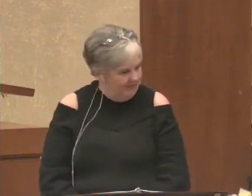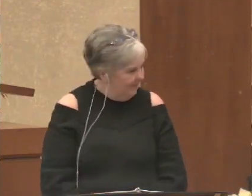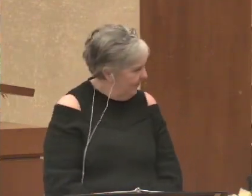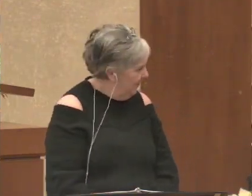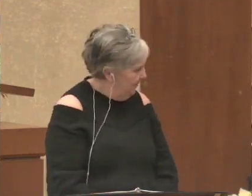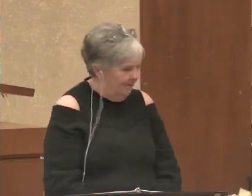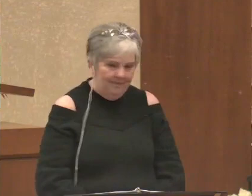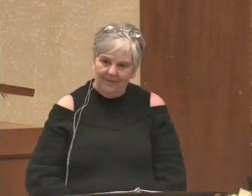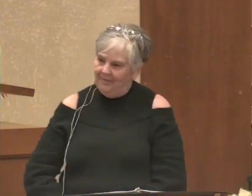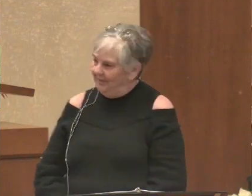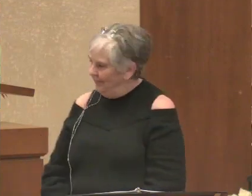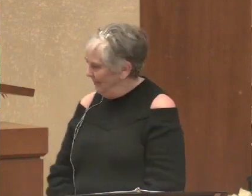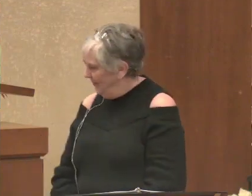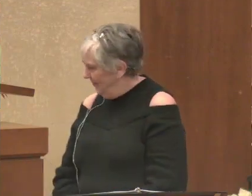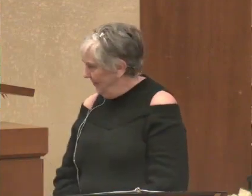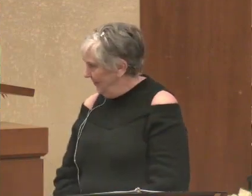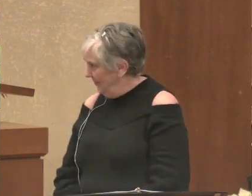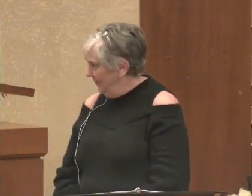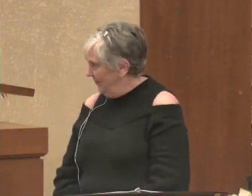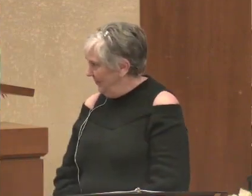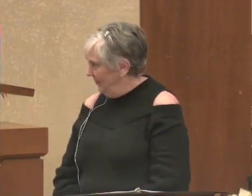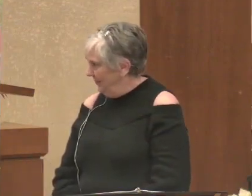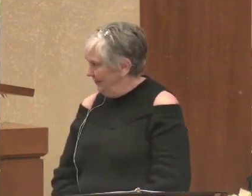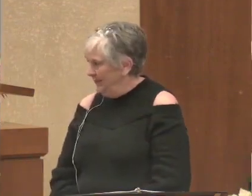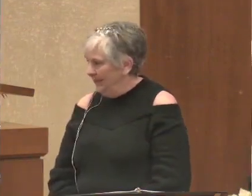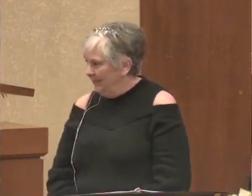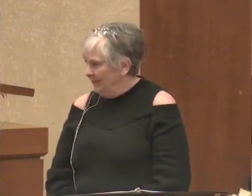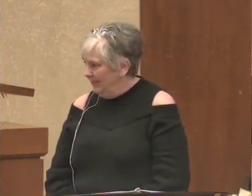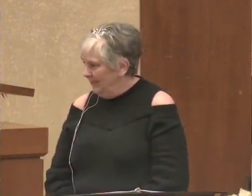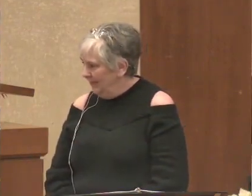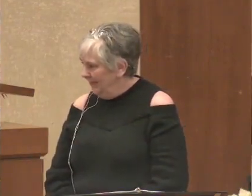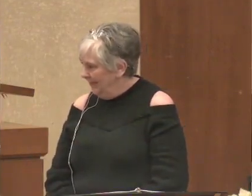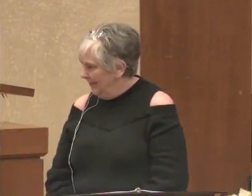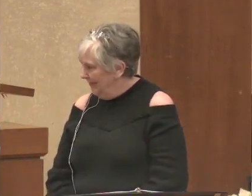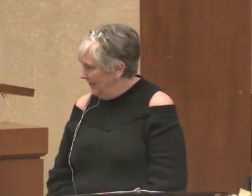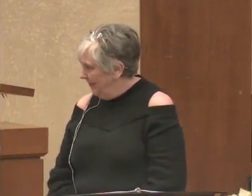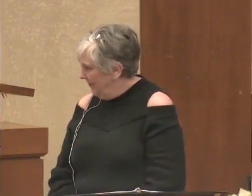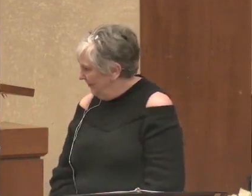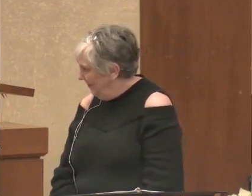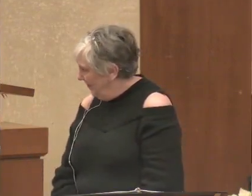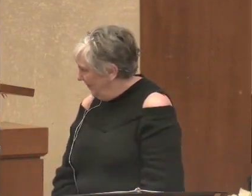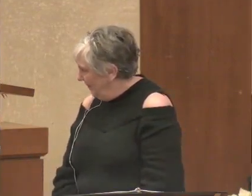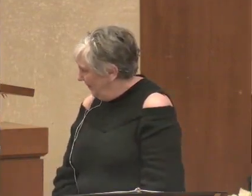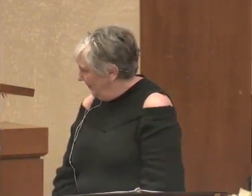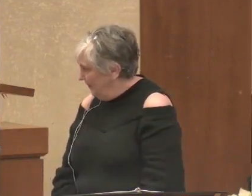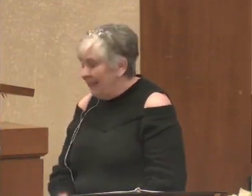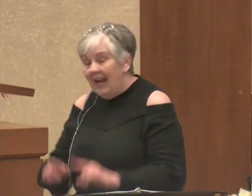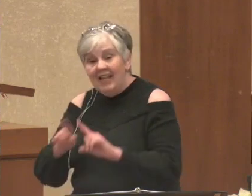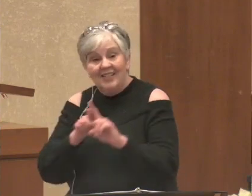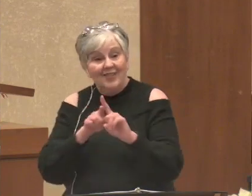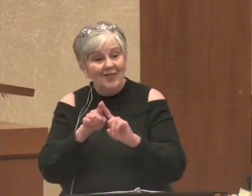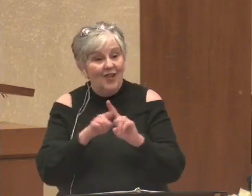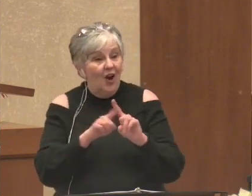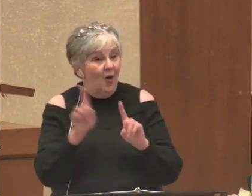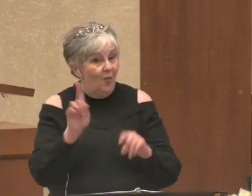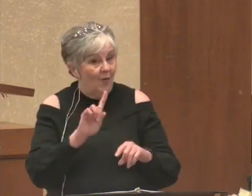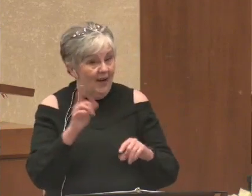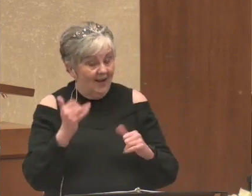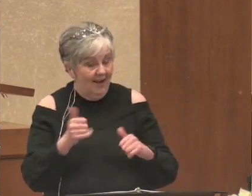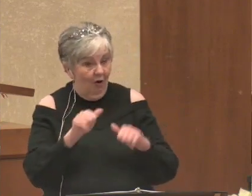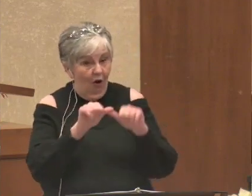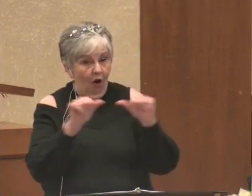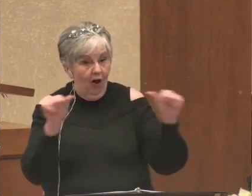And we are going to see where the star leads us. The star has led us to the altar. Do you know